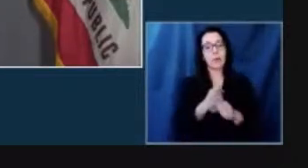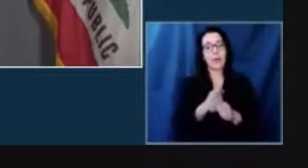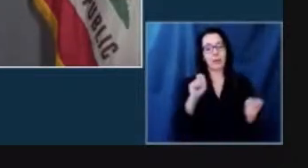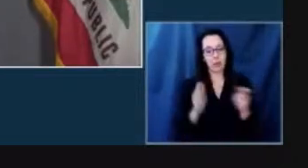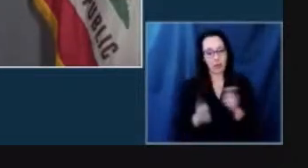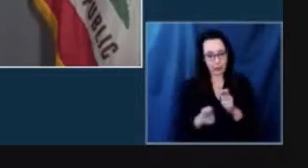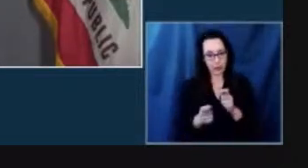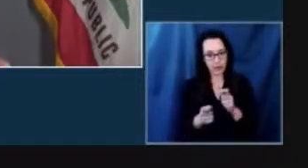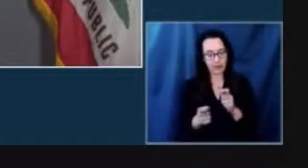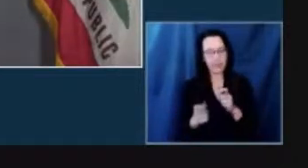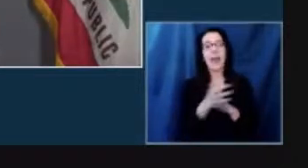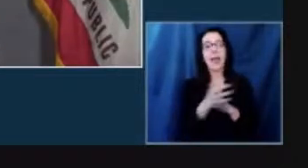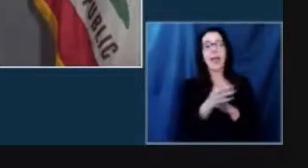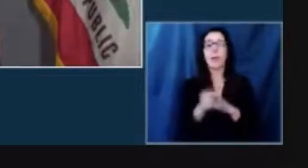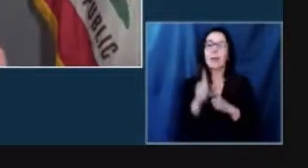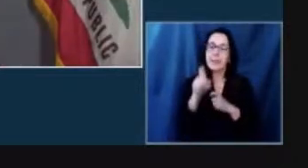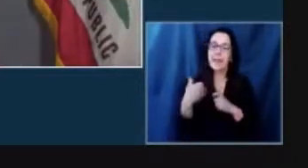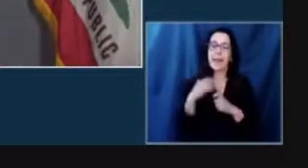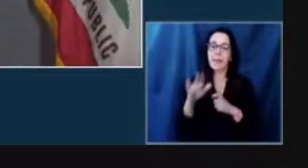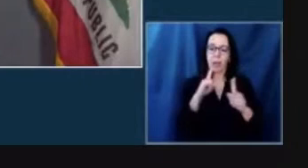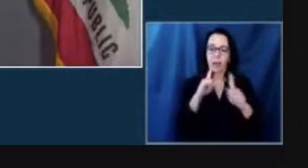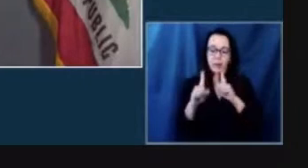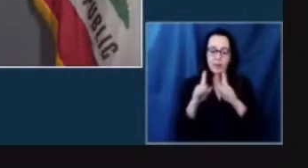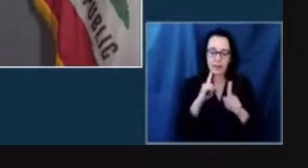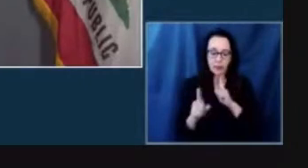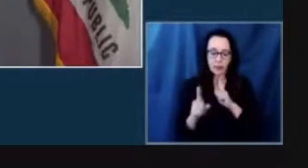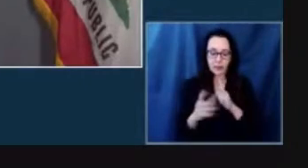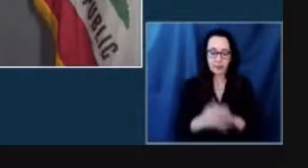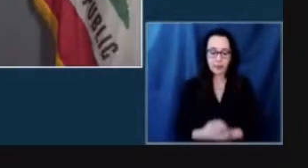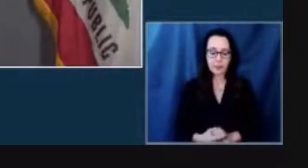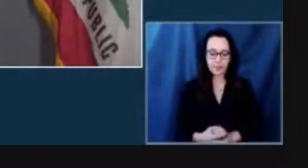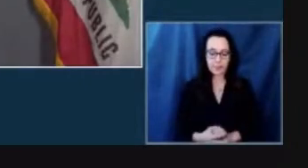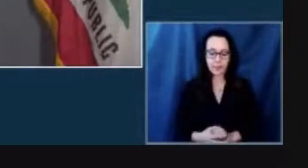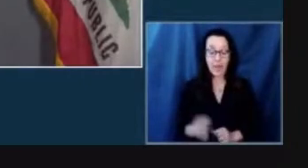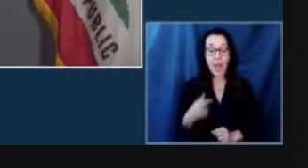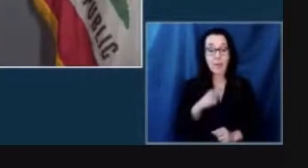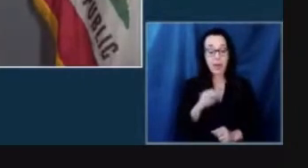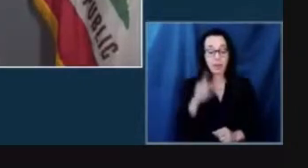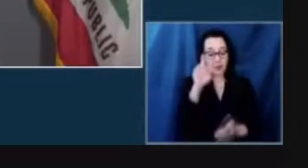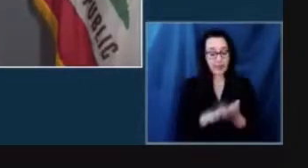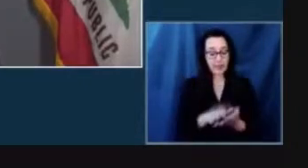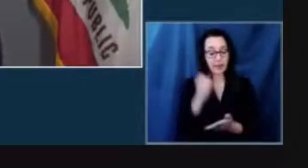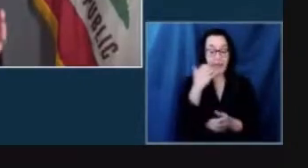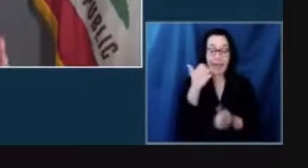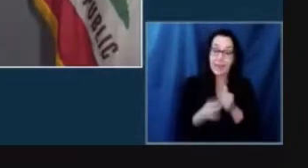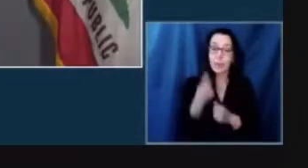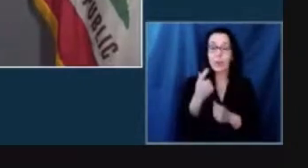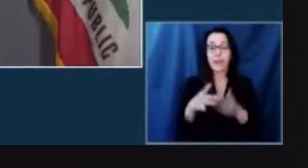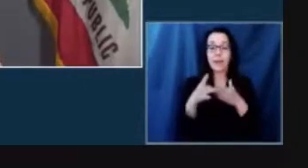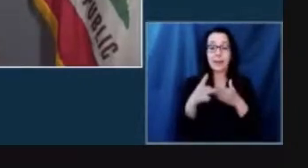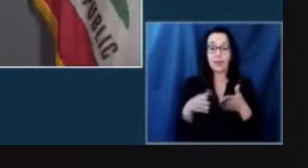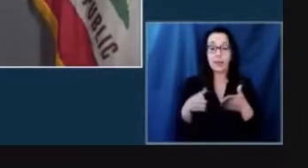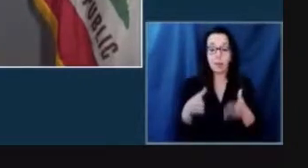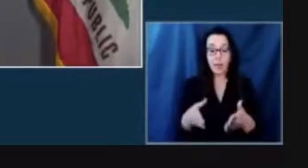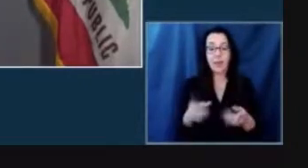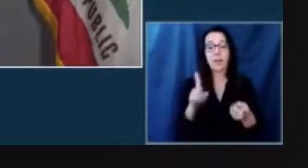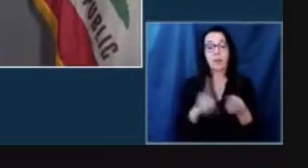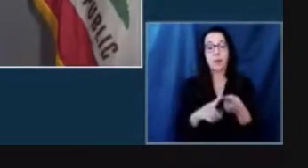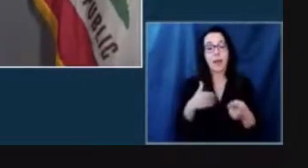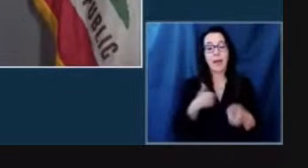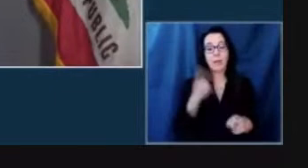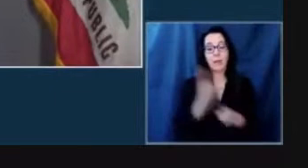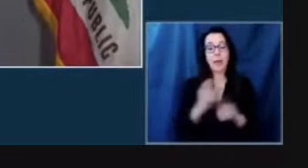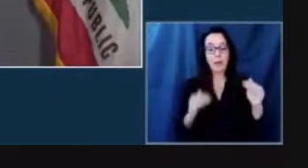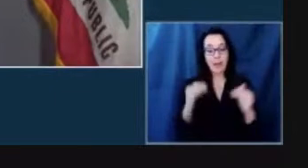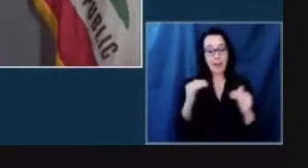that conversation. But I'm also of the belief that if anyone can lead the way in striking the right balance between